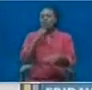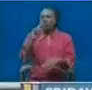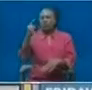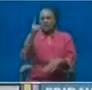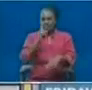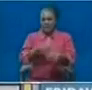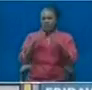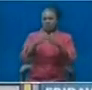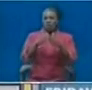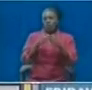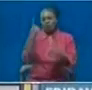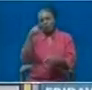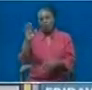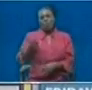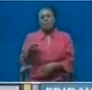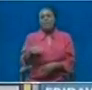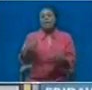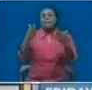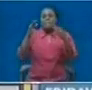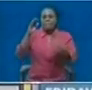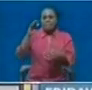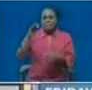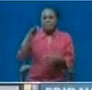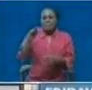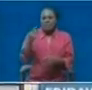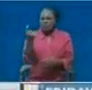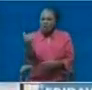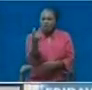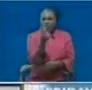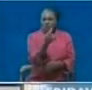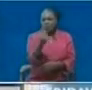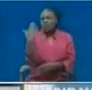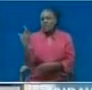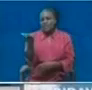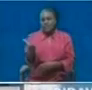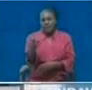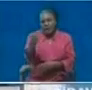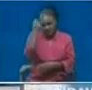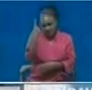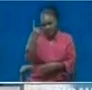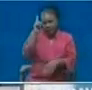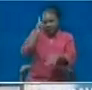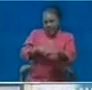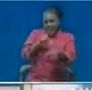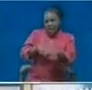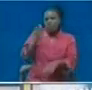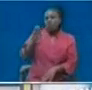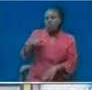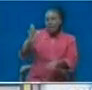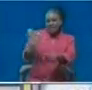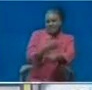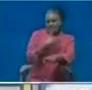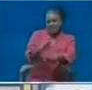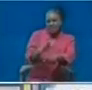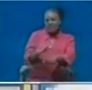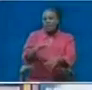sexualization of women, because it's such a petty thing here. You understand? When a woman is singing a song, or when someone